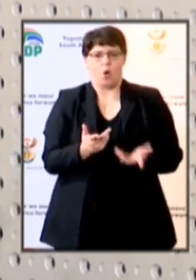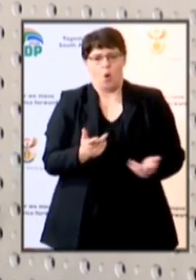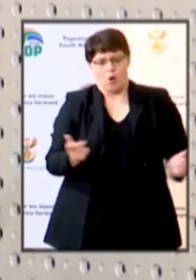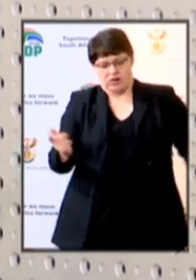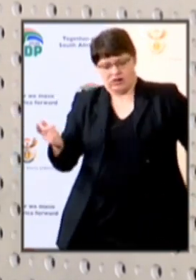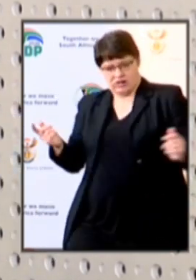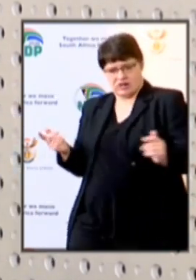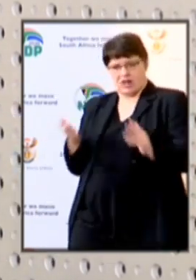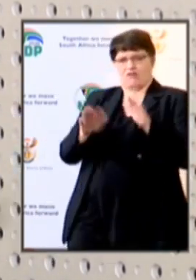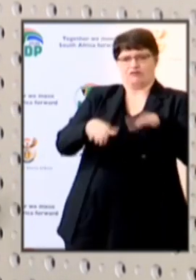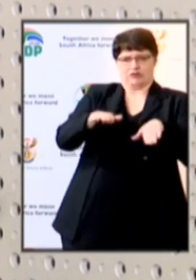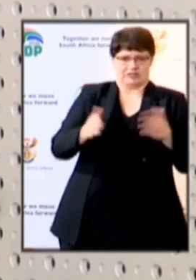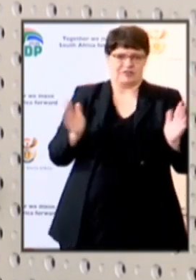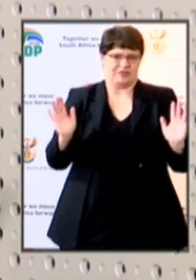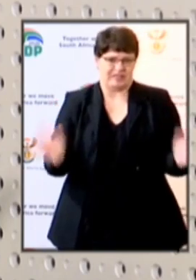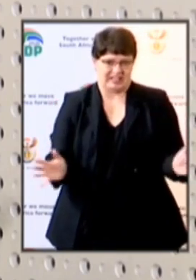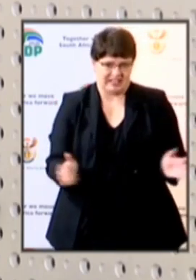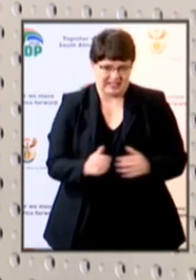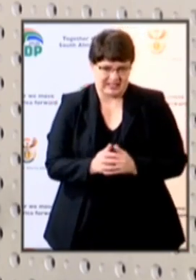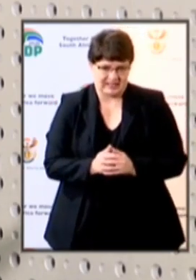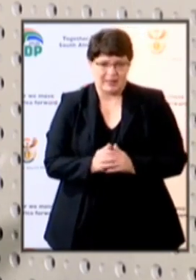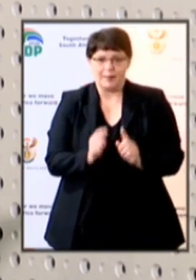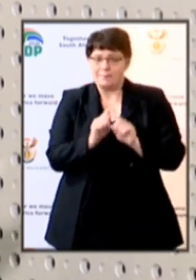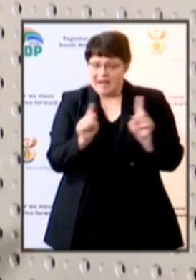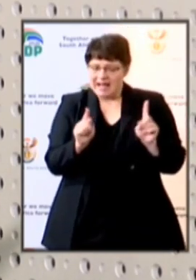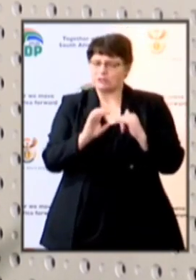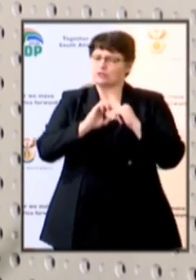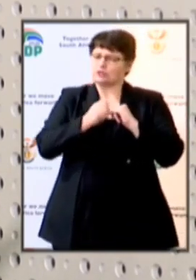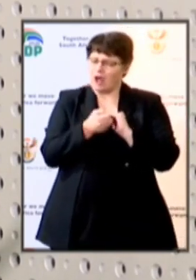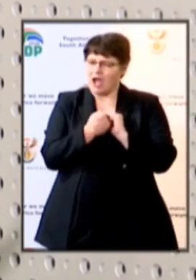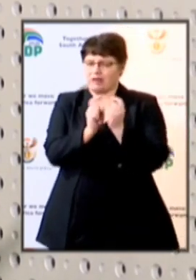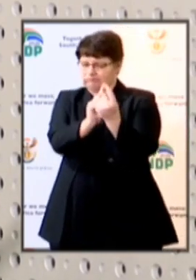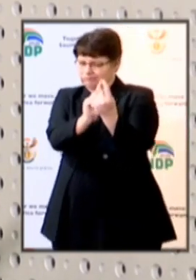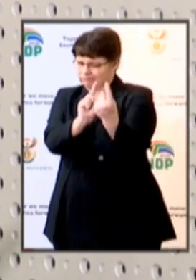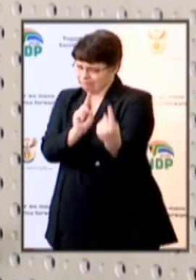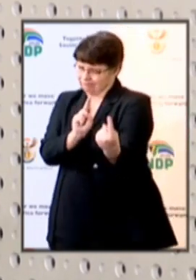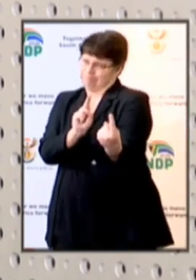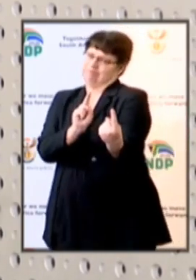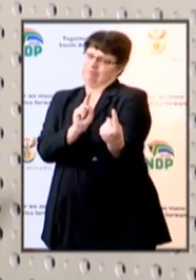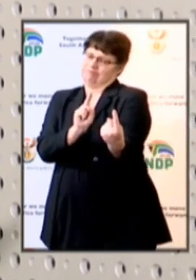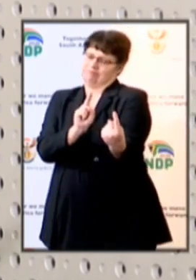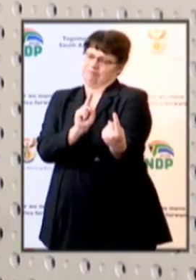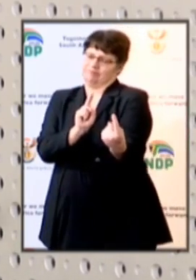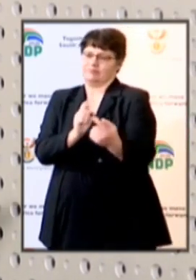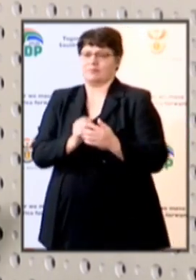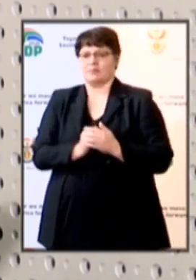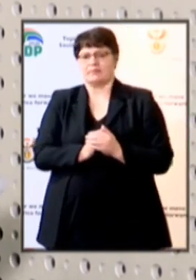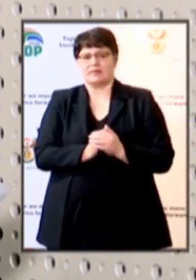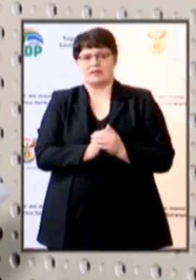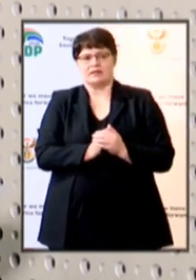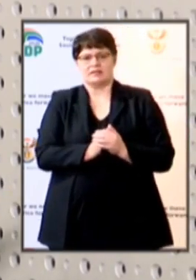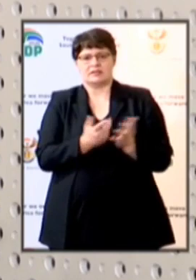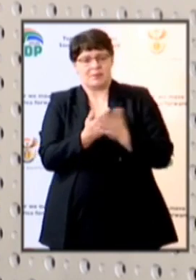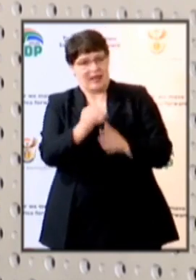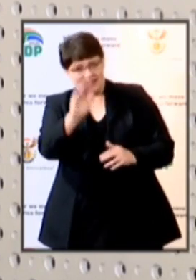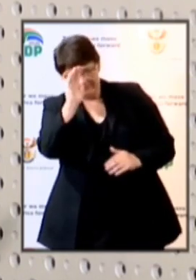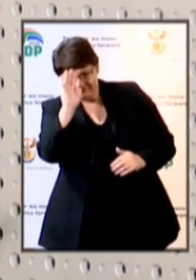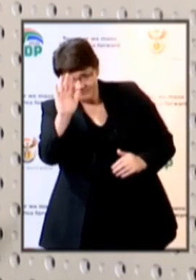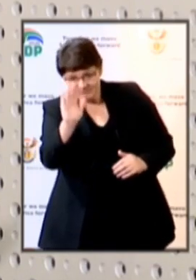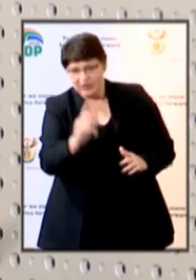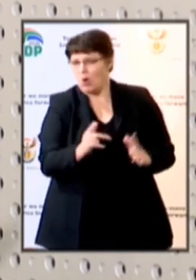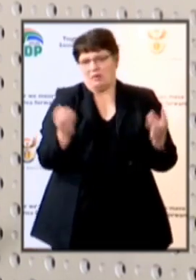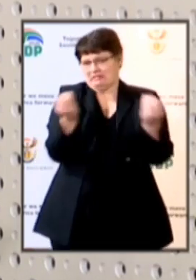feet. But we should just try to avoid. Maybe hi